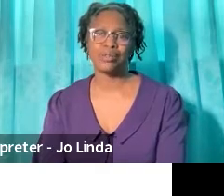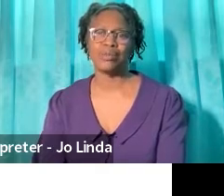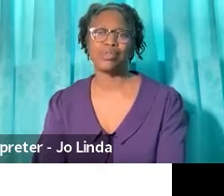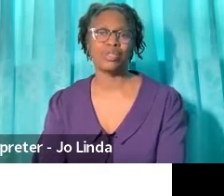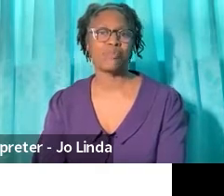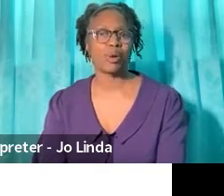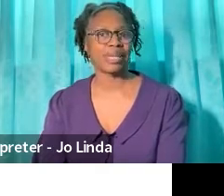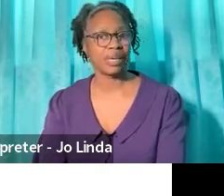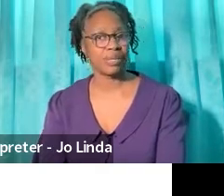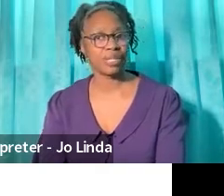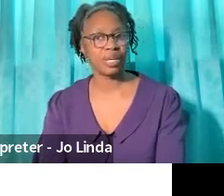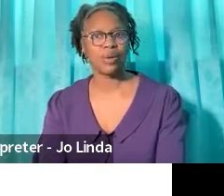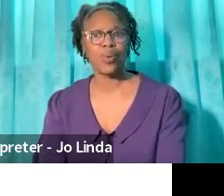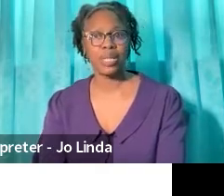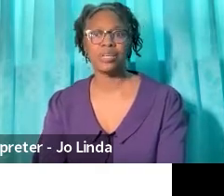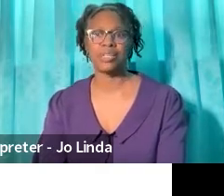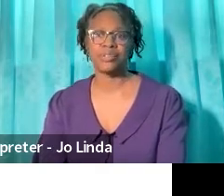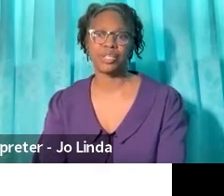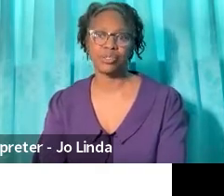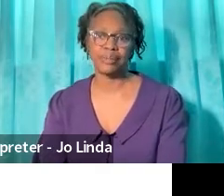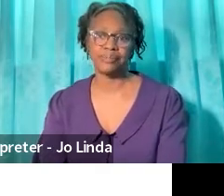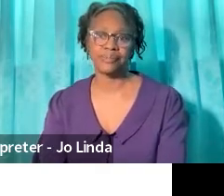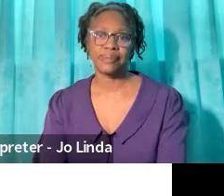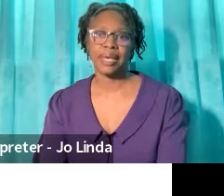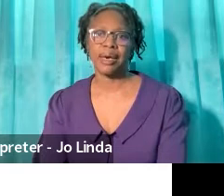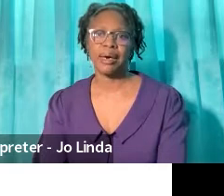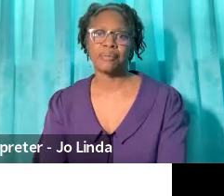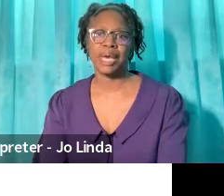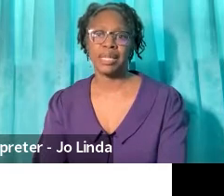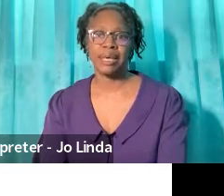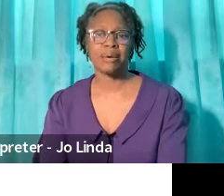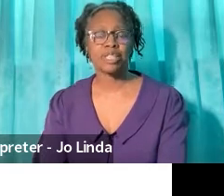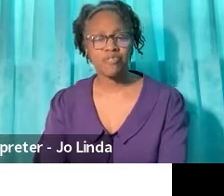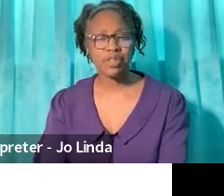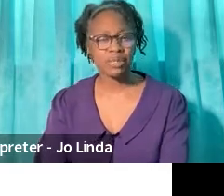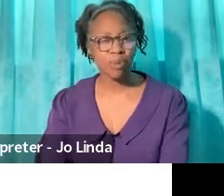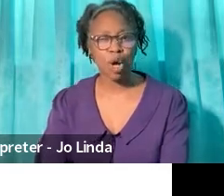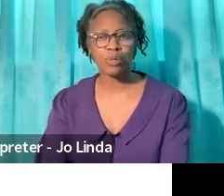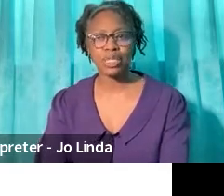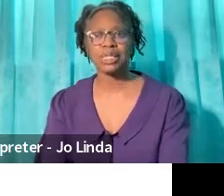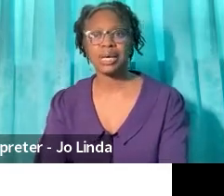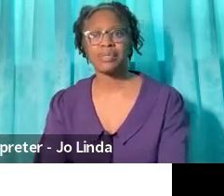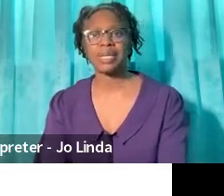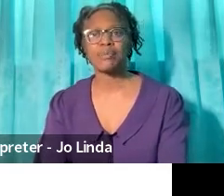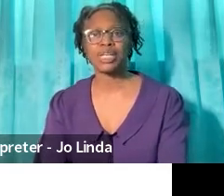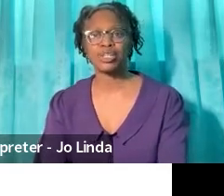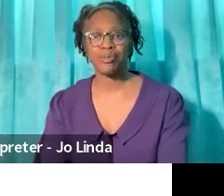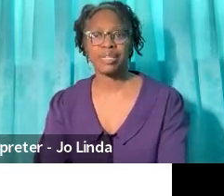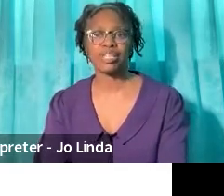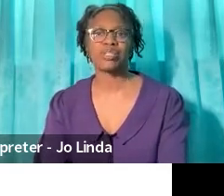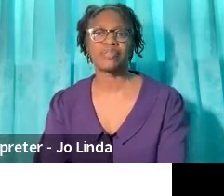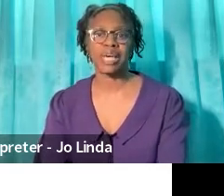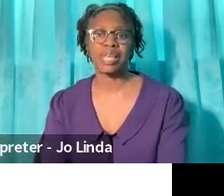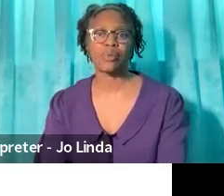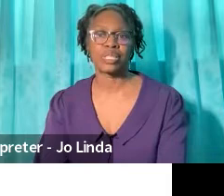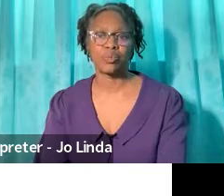try to use spoken language with their deaf children. And a very small percent, I would say, would integrate